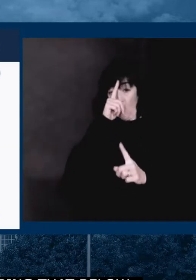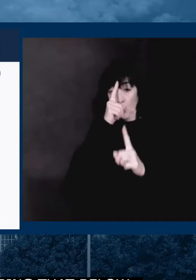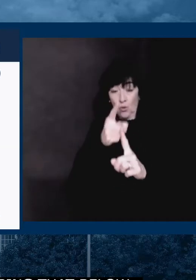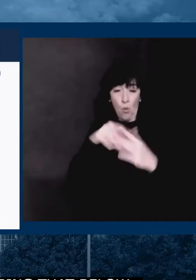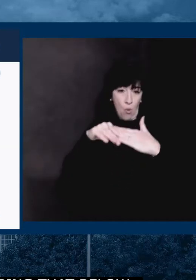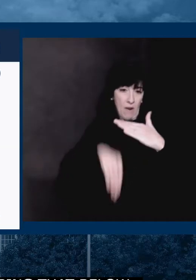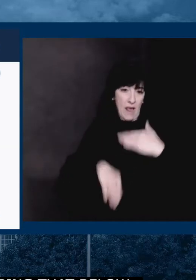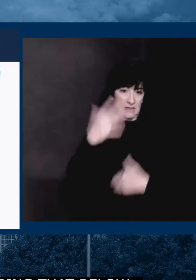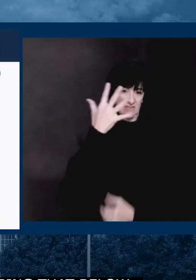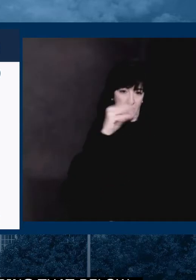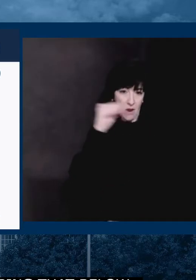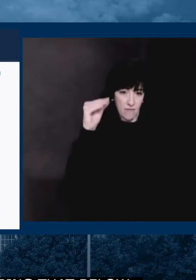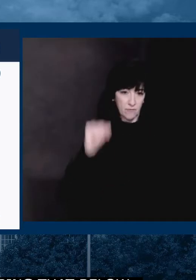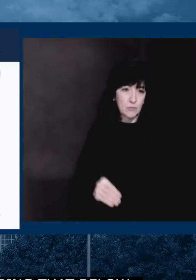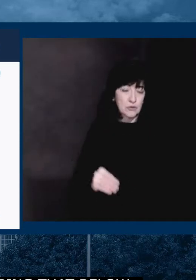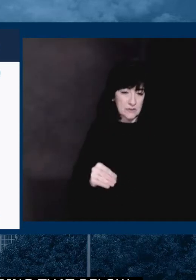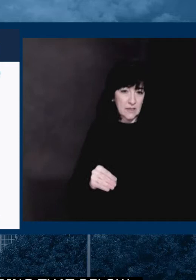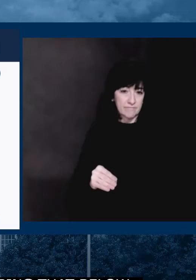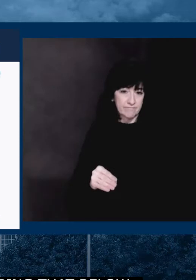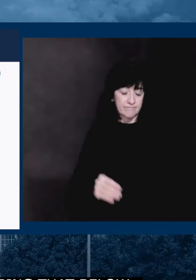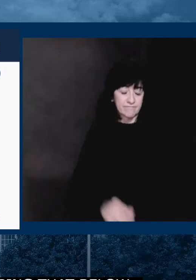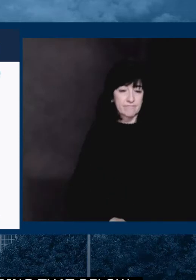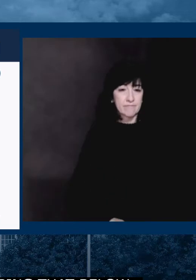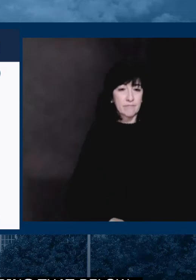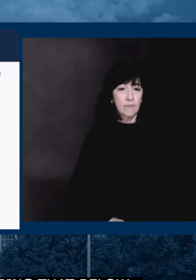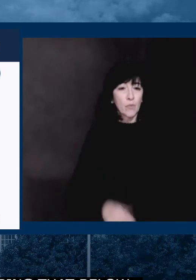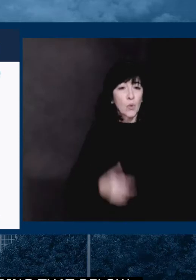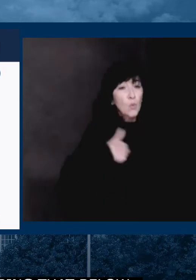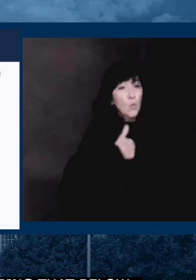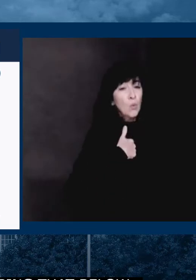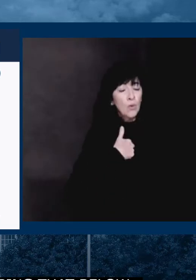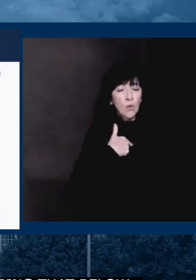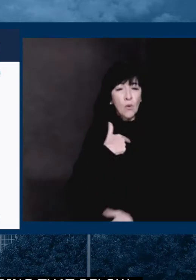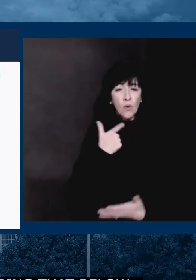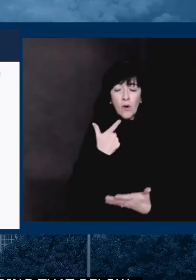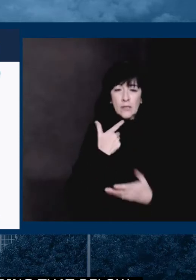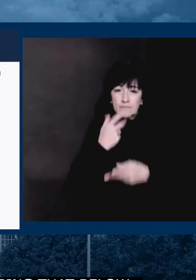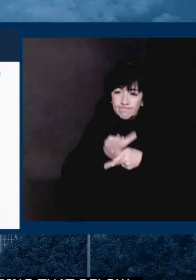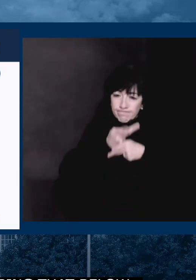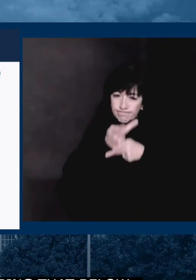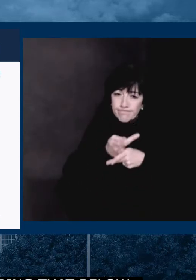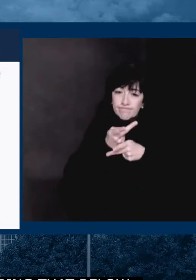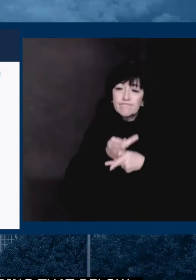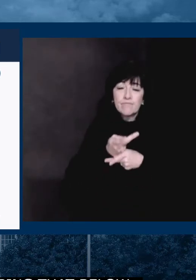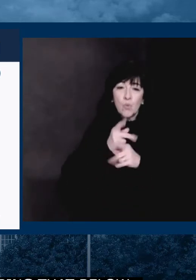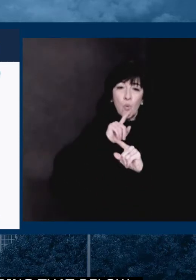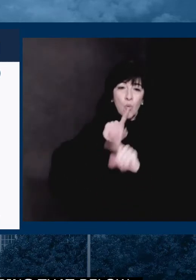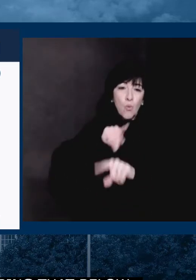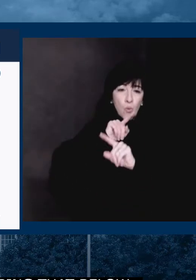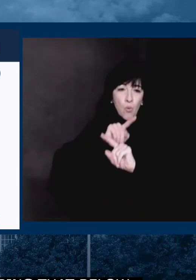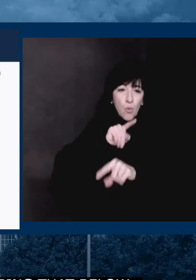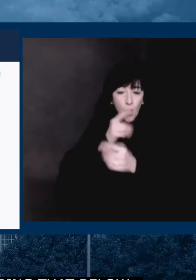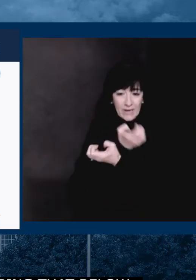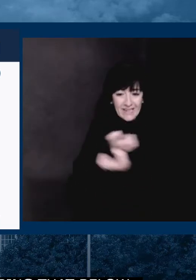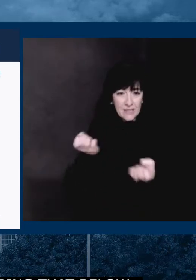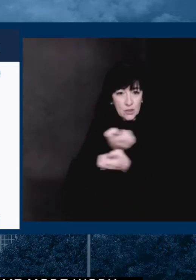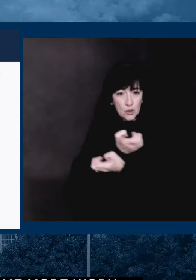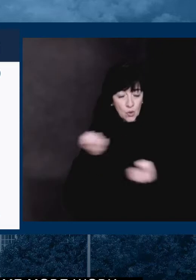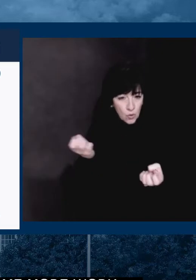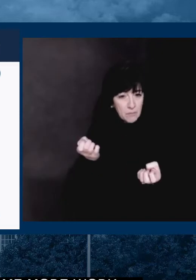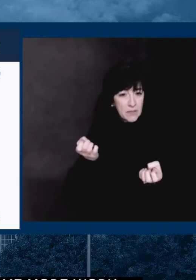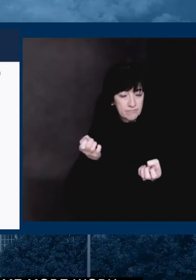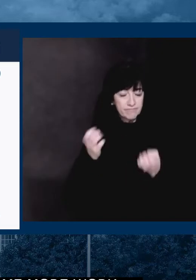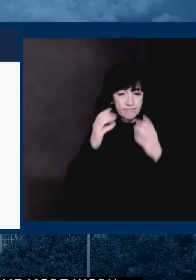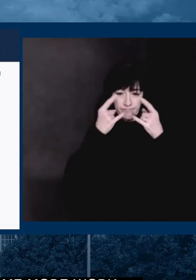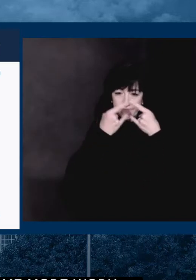for personal protective equipment, you can see that we have a good store of this personal protective equipment. This